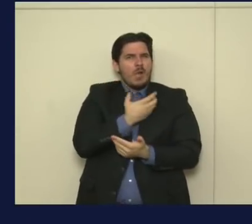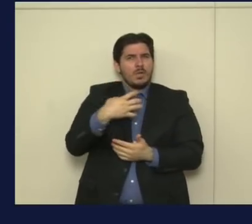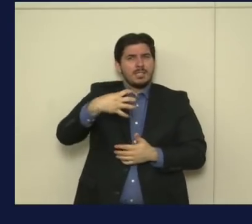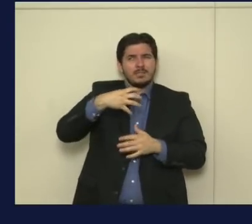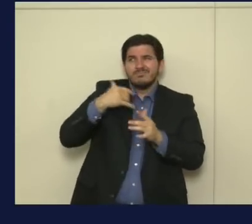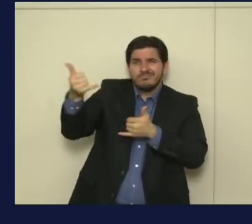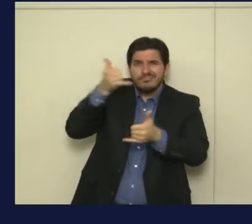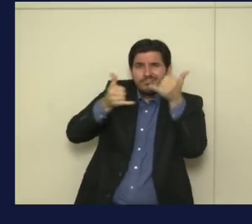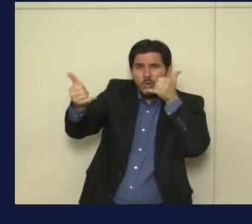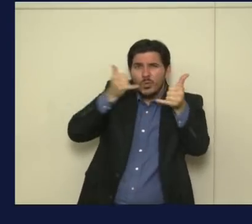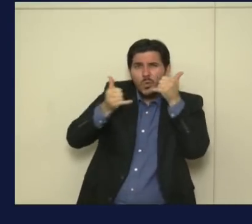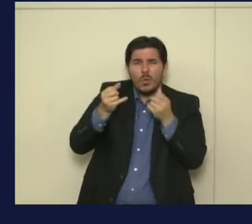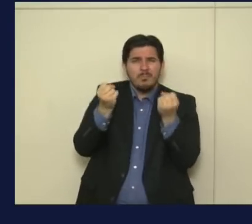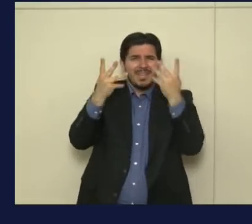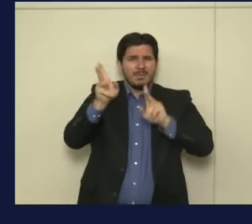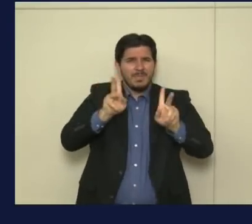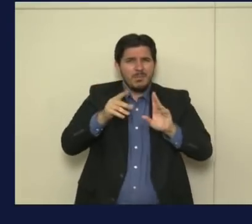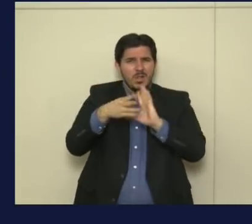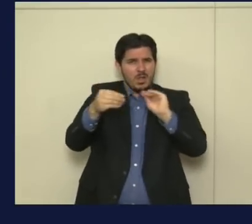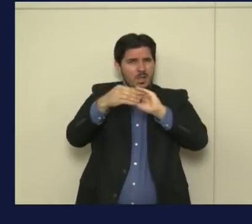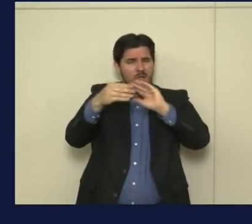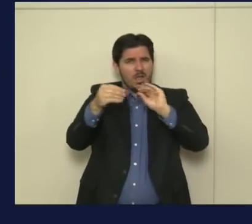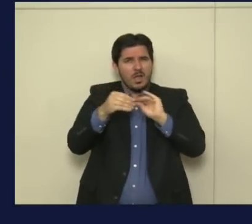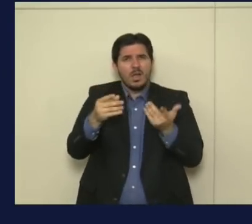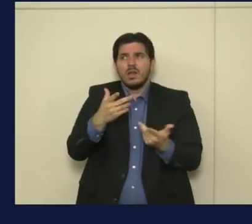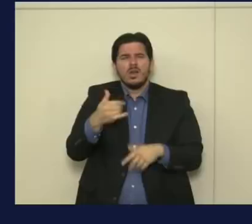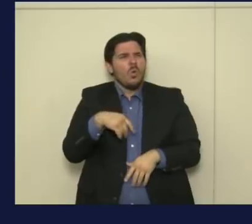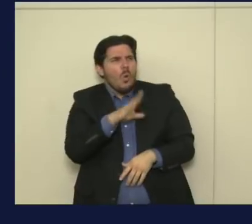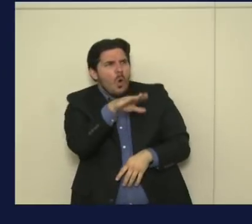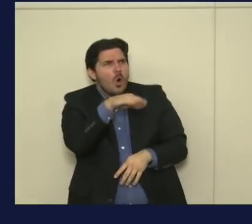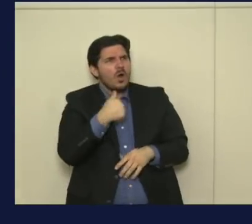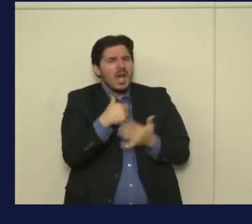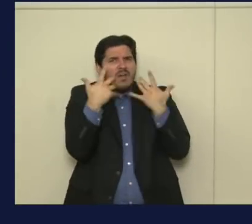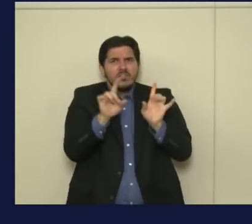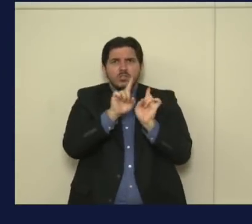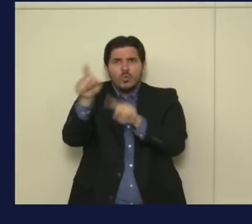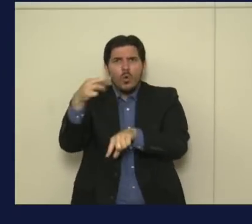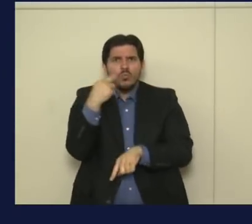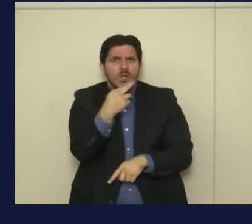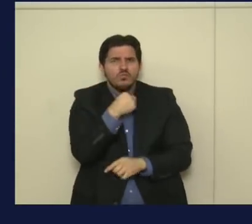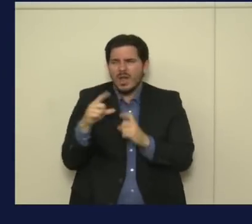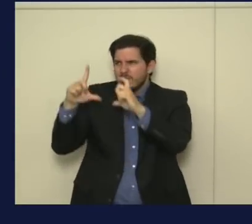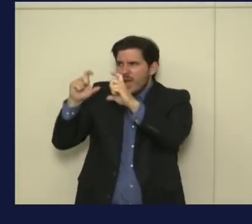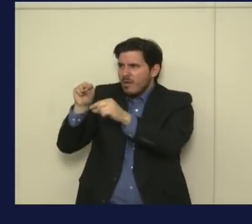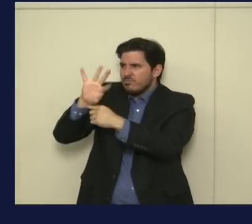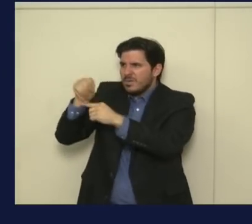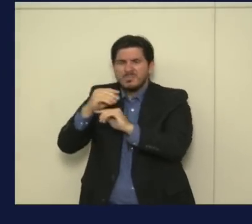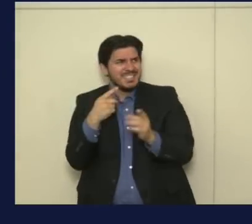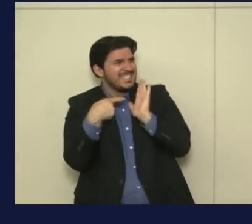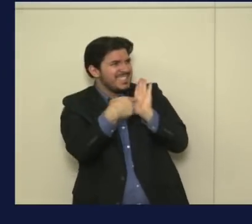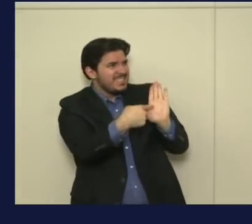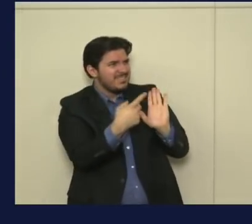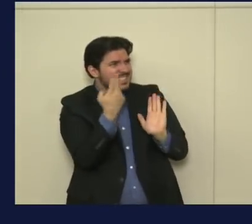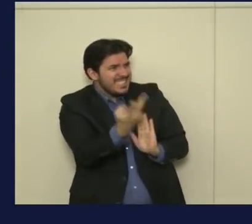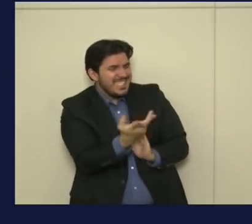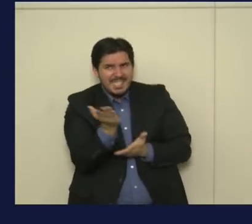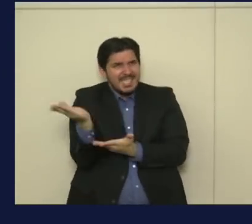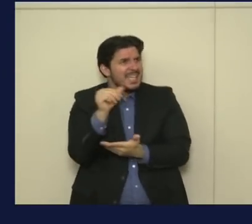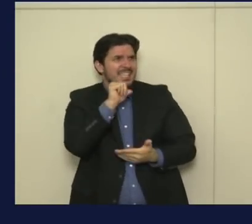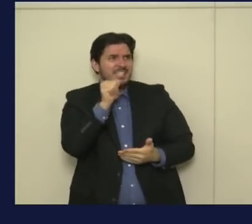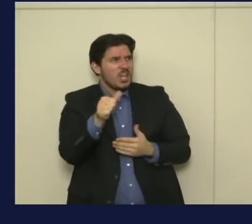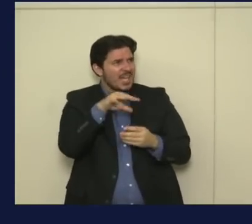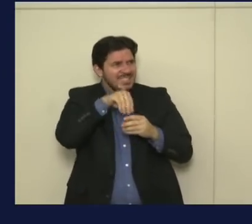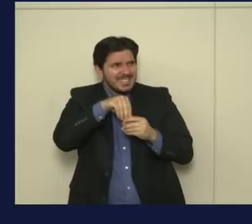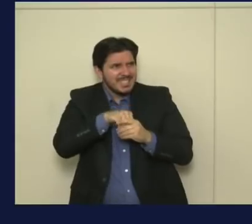hotlines, that folks send us photos and talk to us about that once people get into even